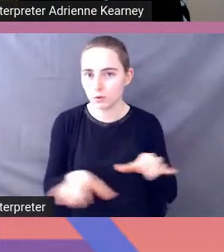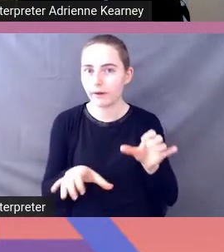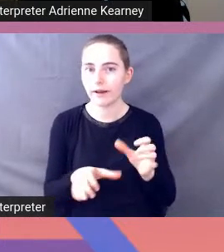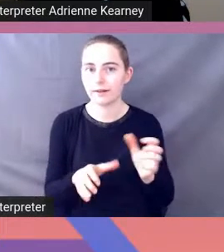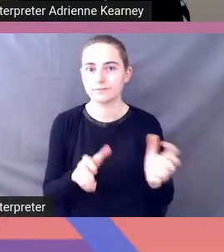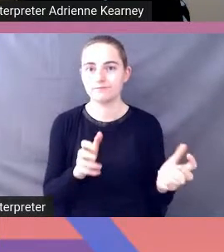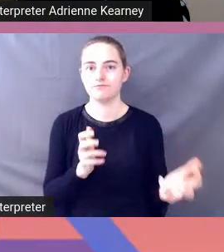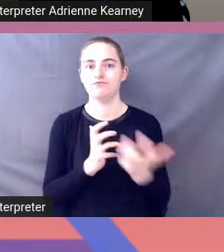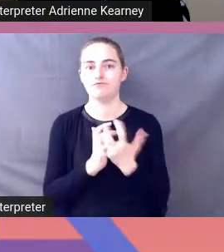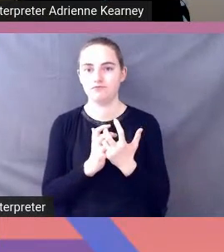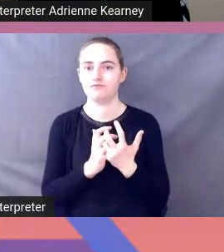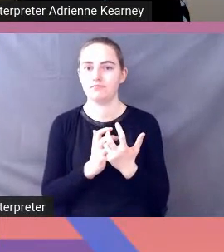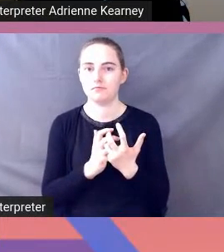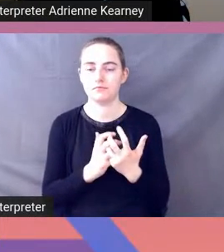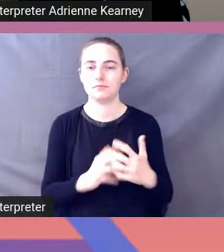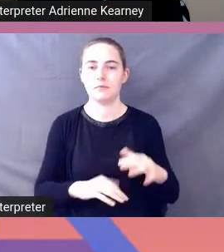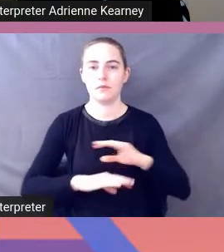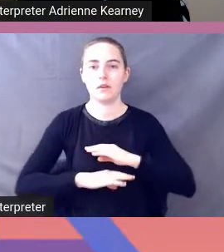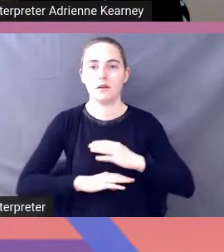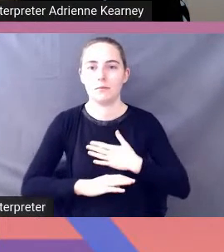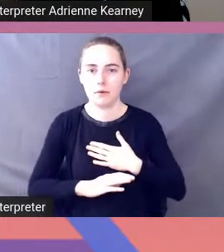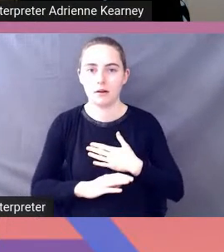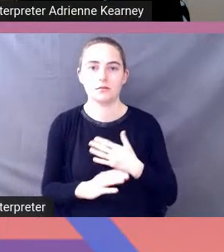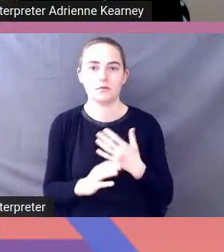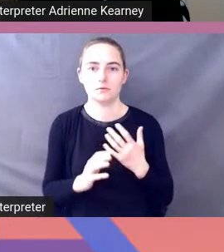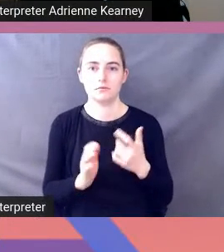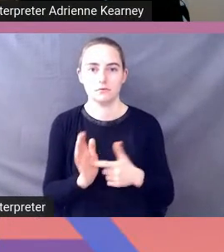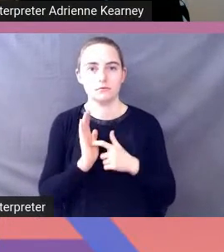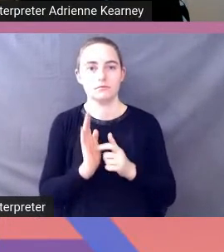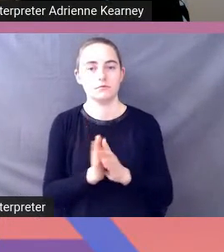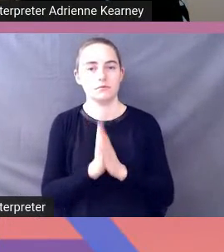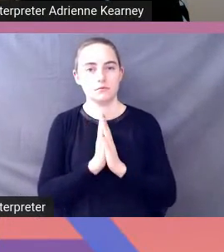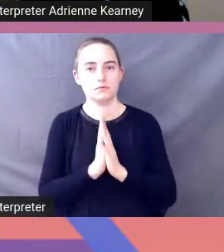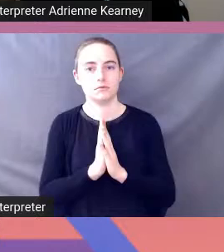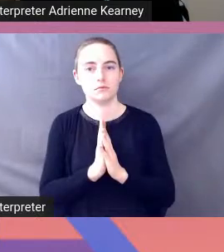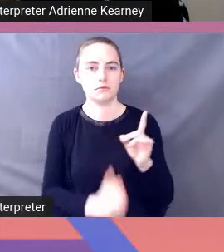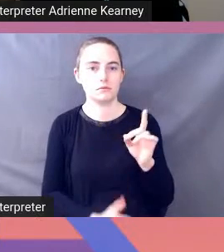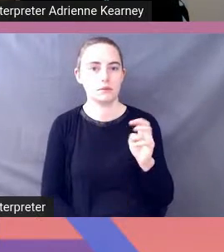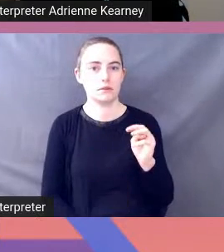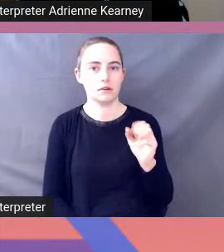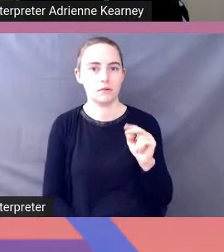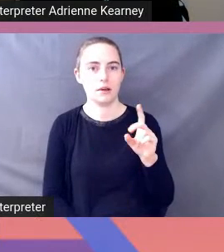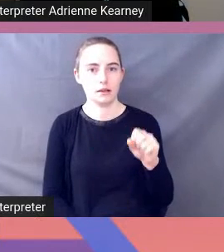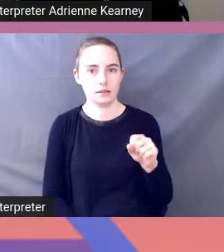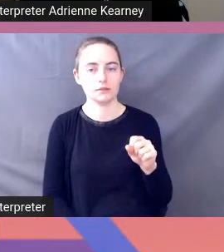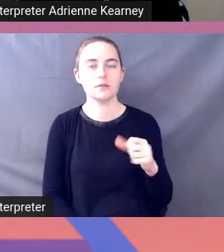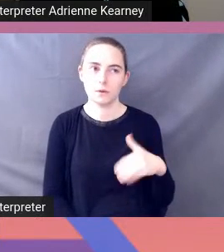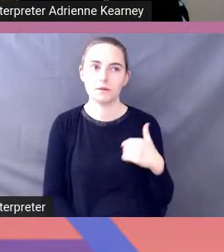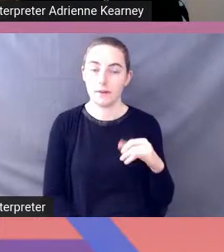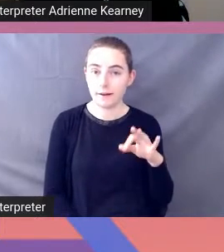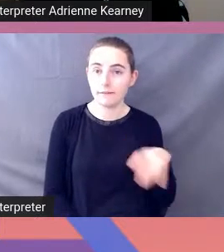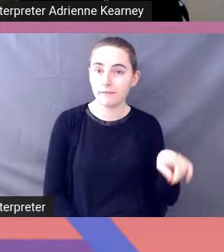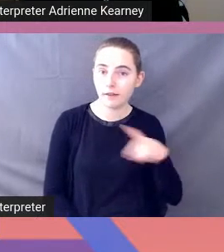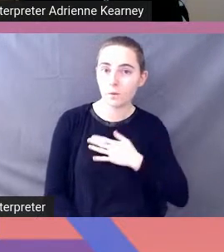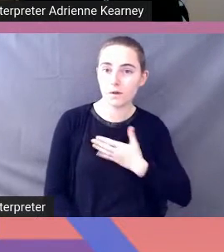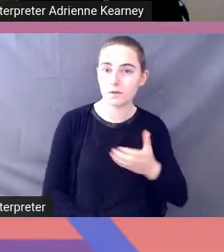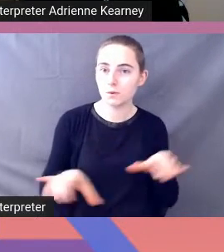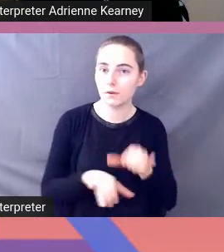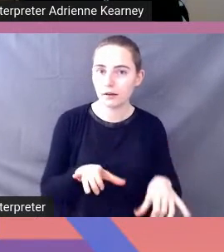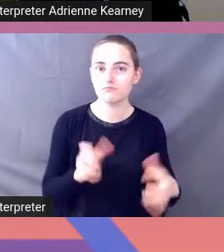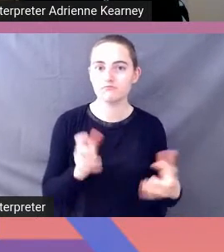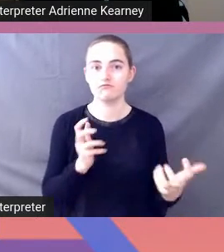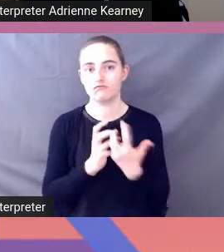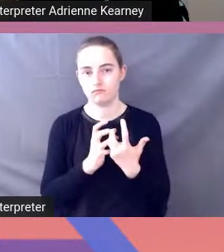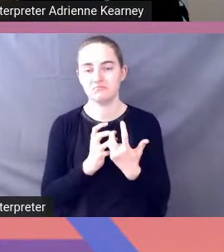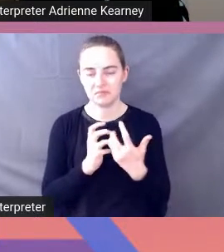that I would be much more comfortable in that situation and definitely have a better relationship with them. All right. I love that you're